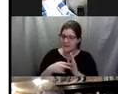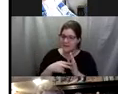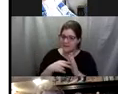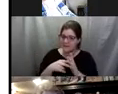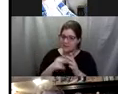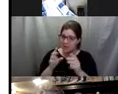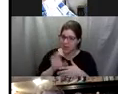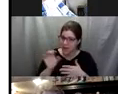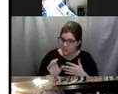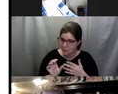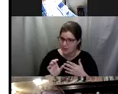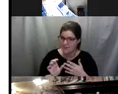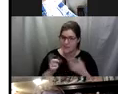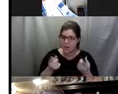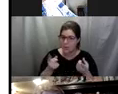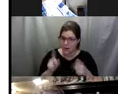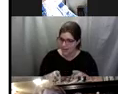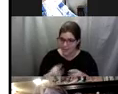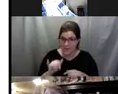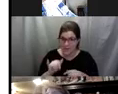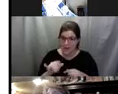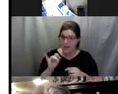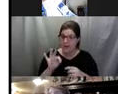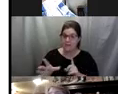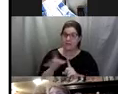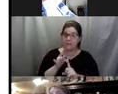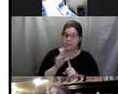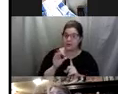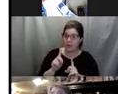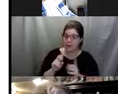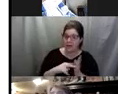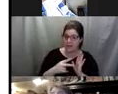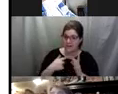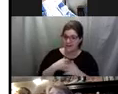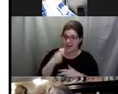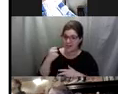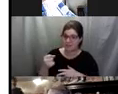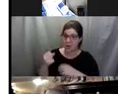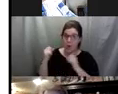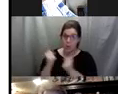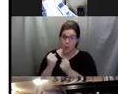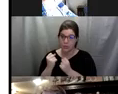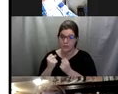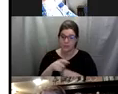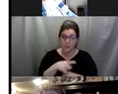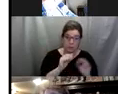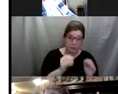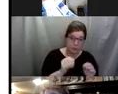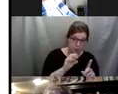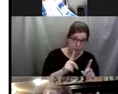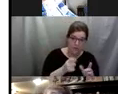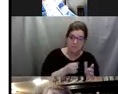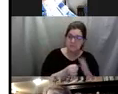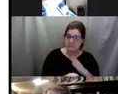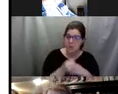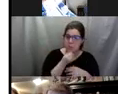consequence is that having COVID means you're out in the cold, and not having COVID means you're not. And the danger there,